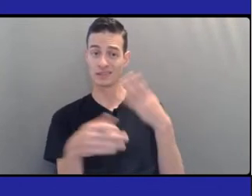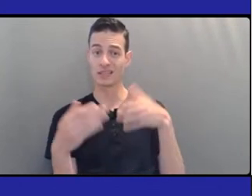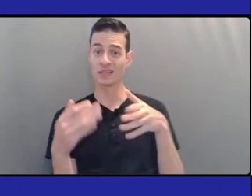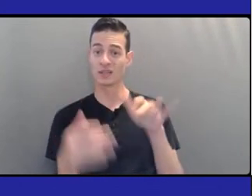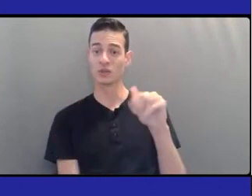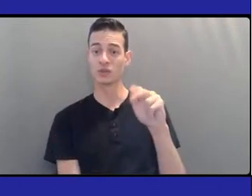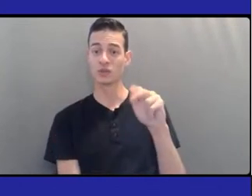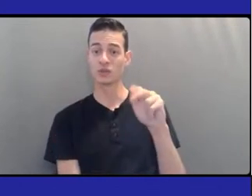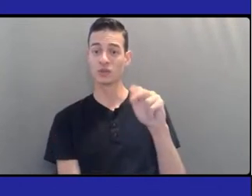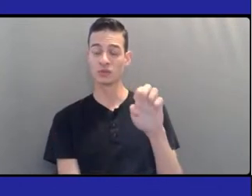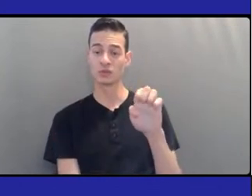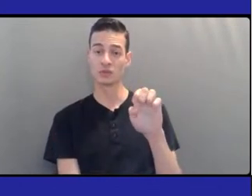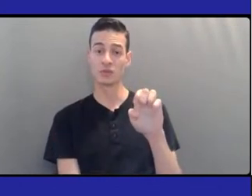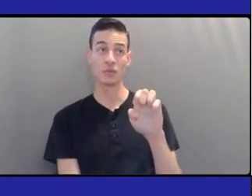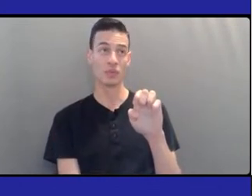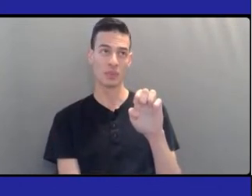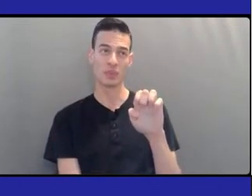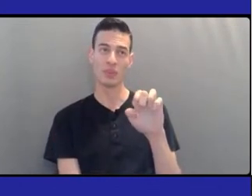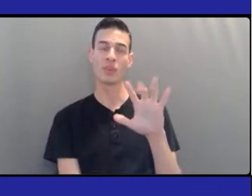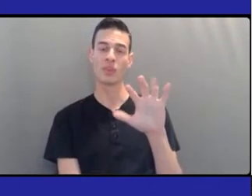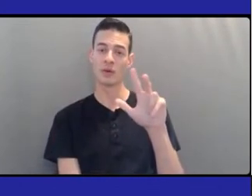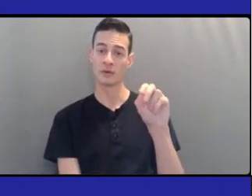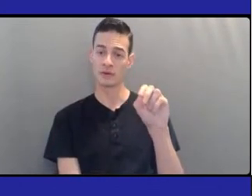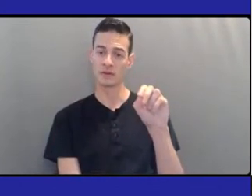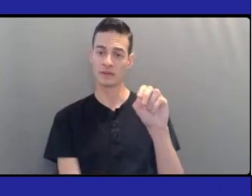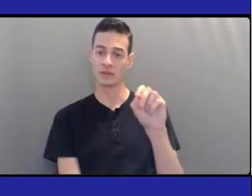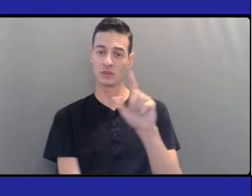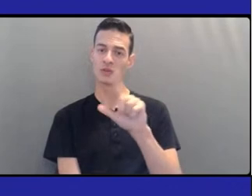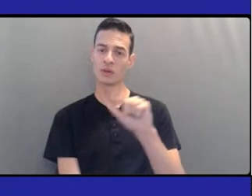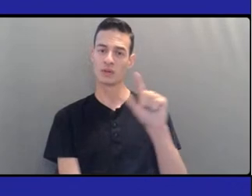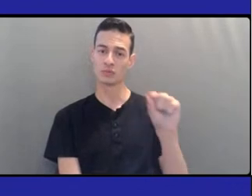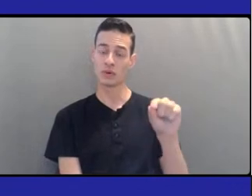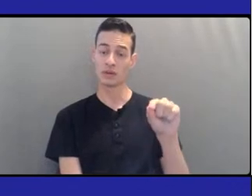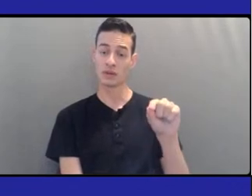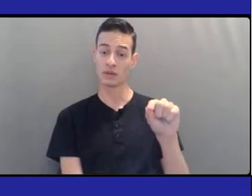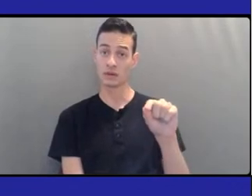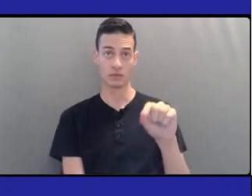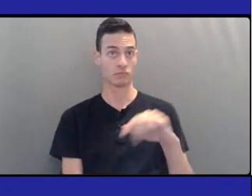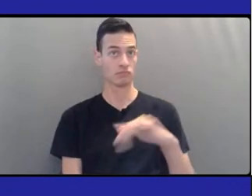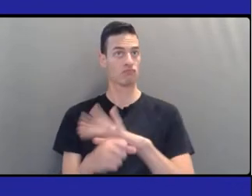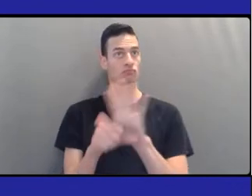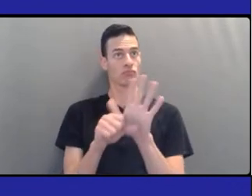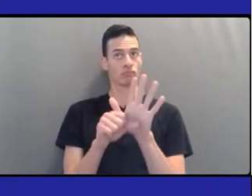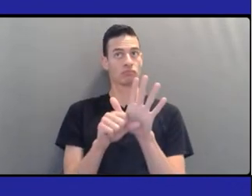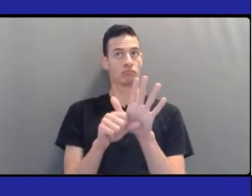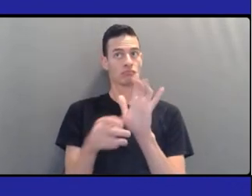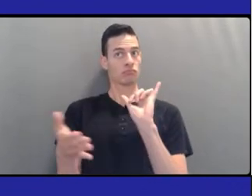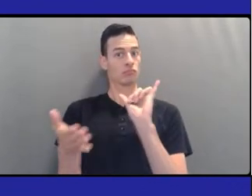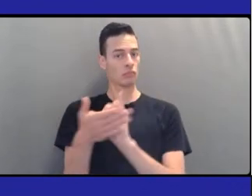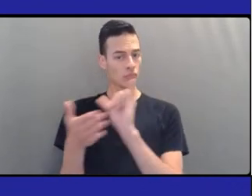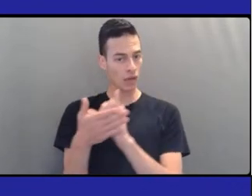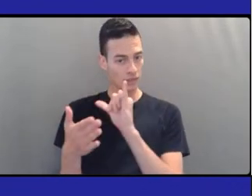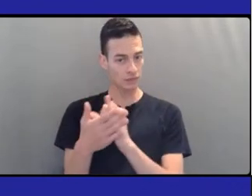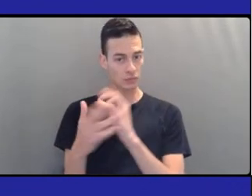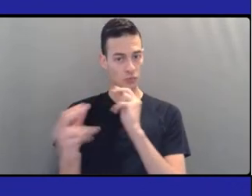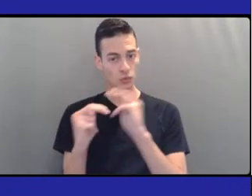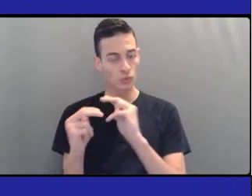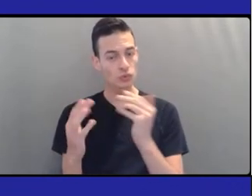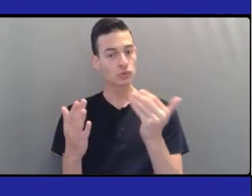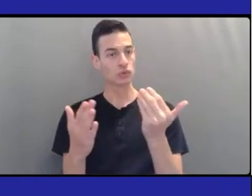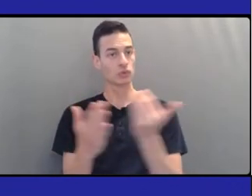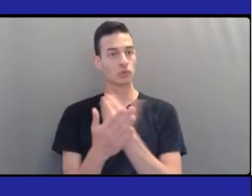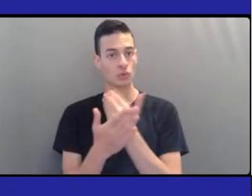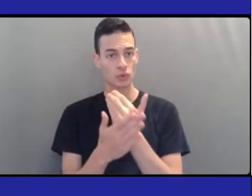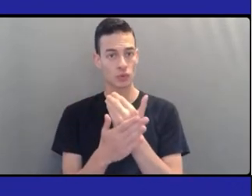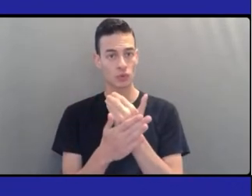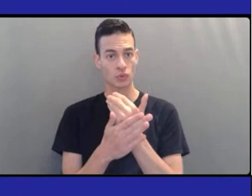And then due to the COVID-19 pandemic, it became impossible to finalize the on-site